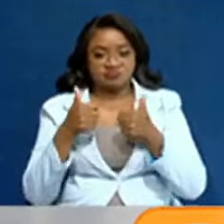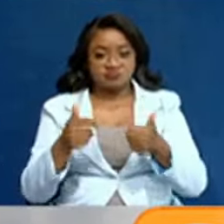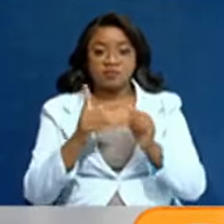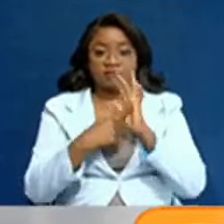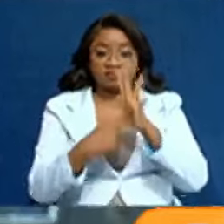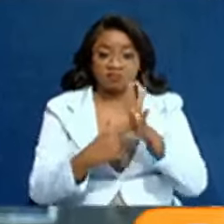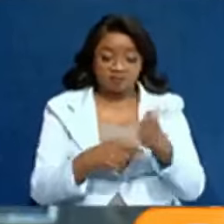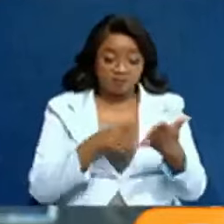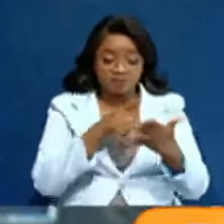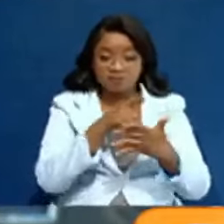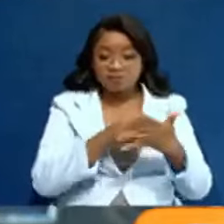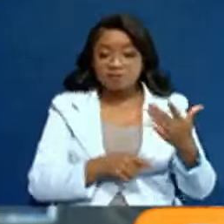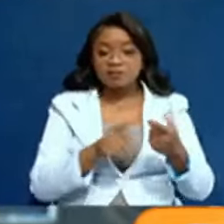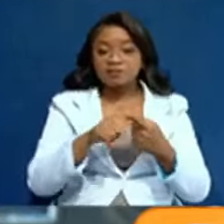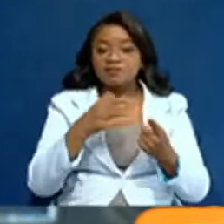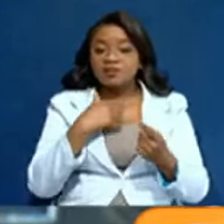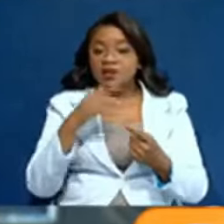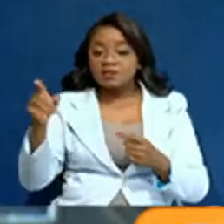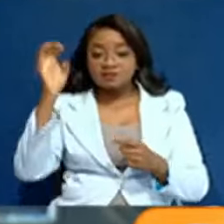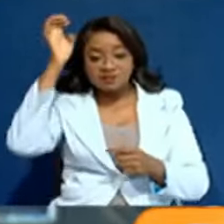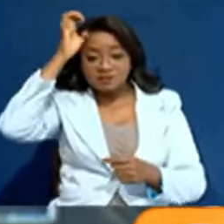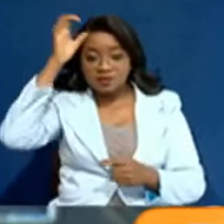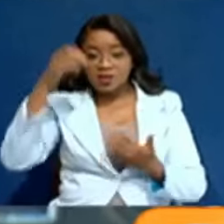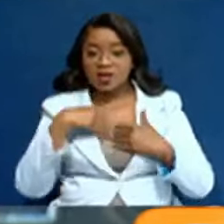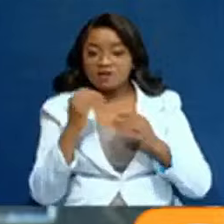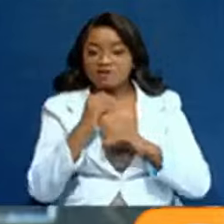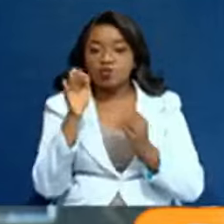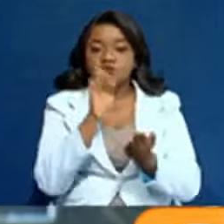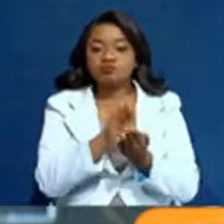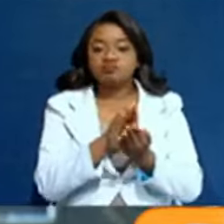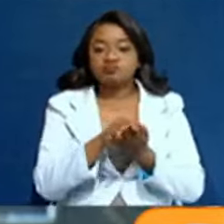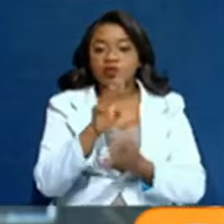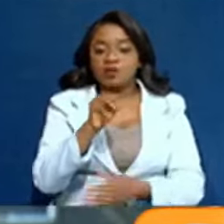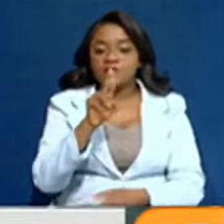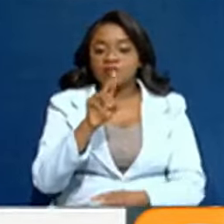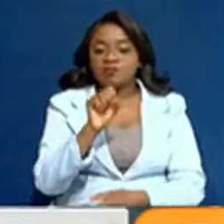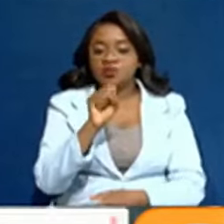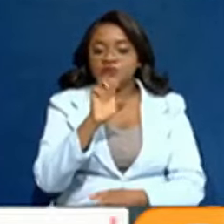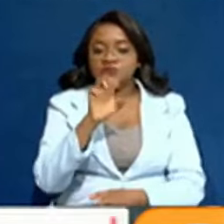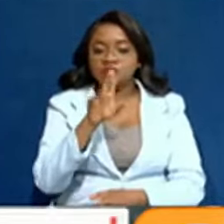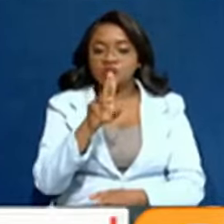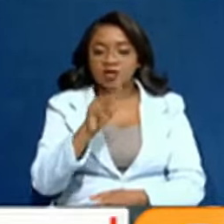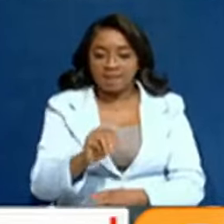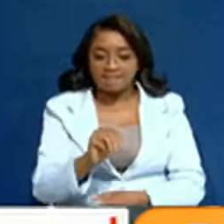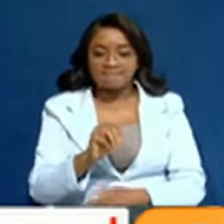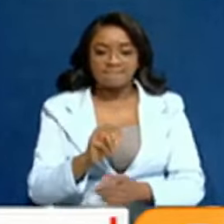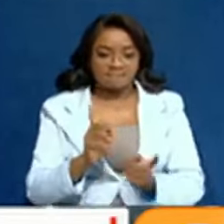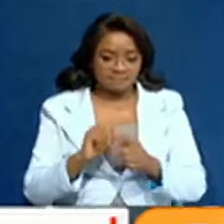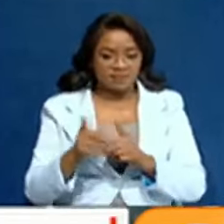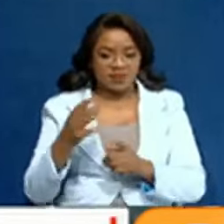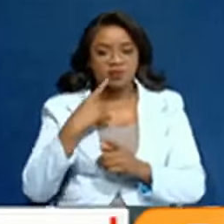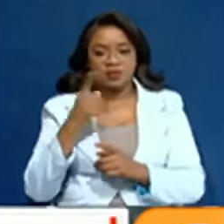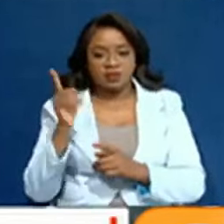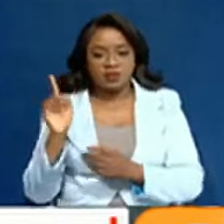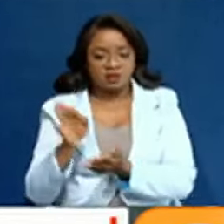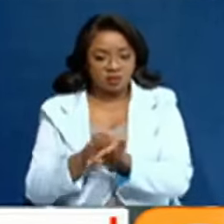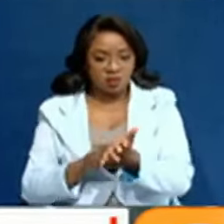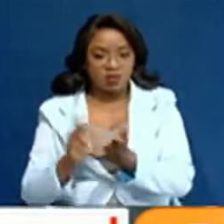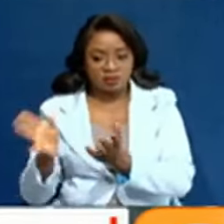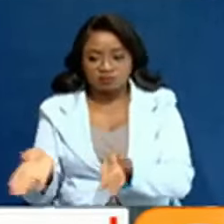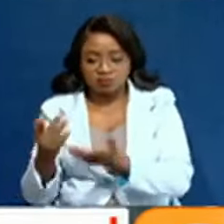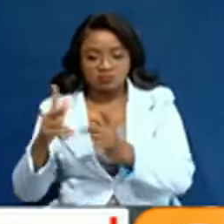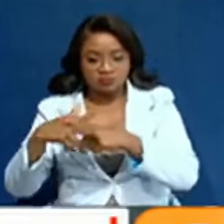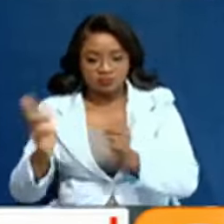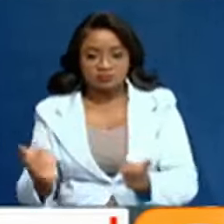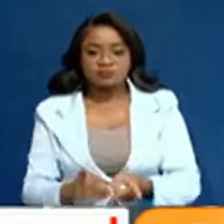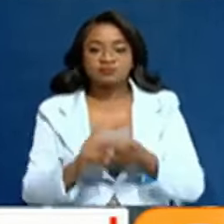made a recommendation that a museum be established. In the case of Nakuru, Nakuru did not have an airport. Nakuru County does not have